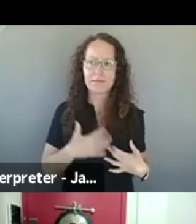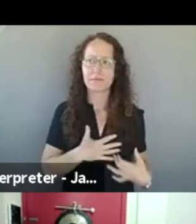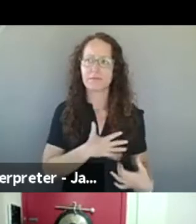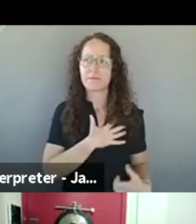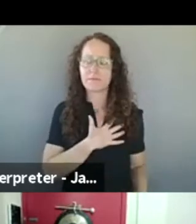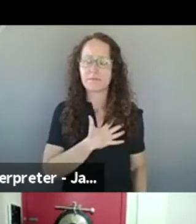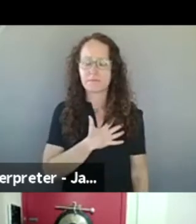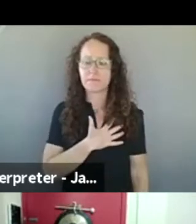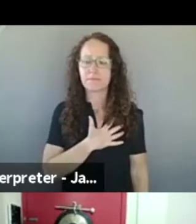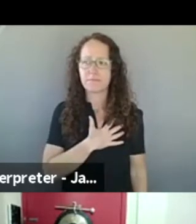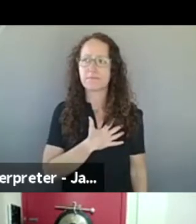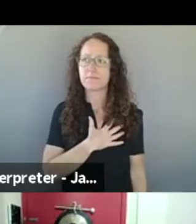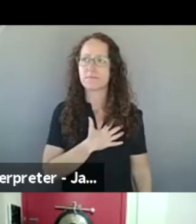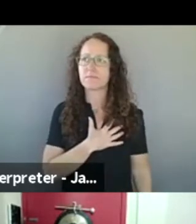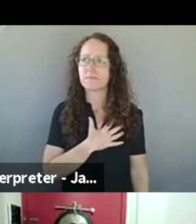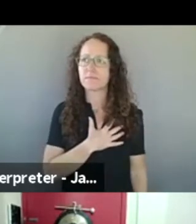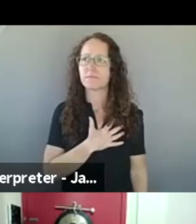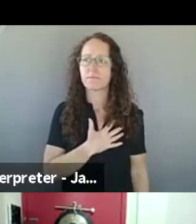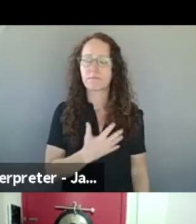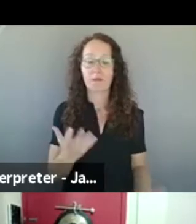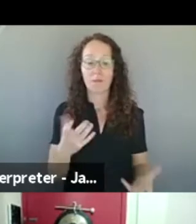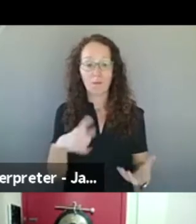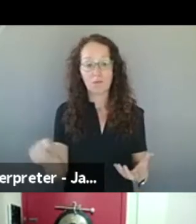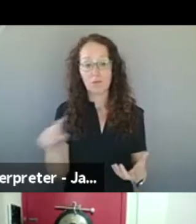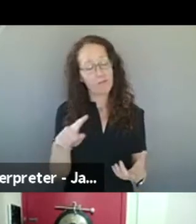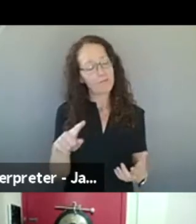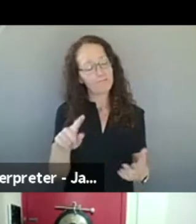I want you all to feel welcome.